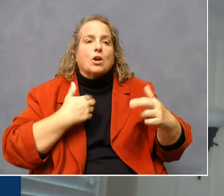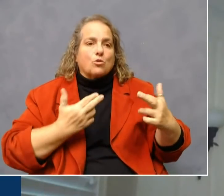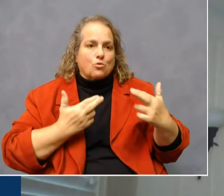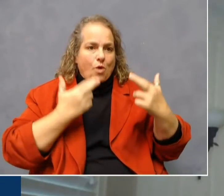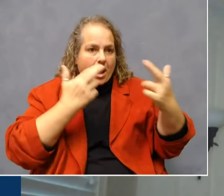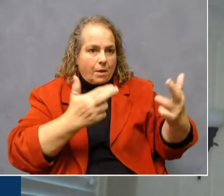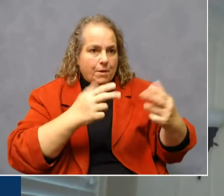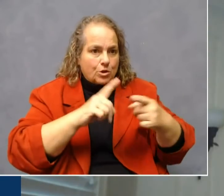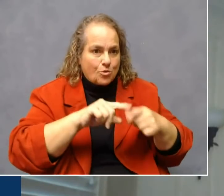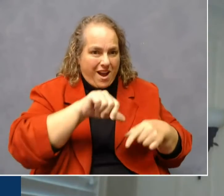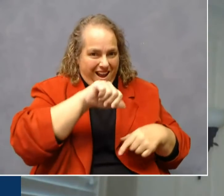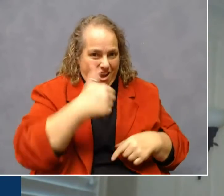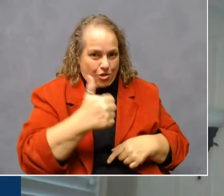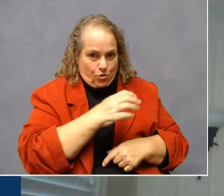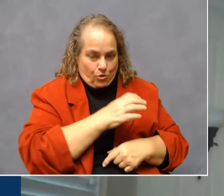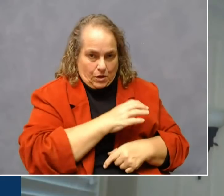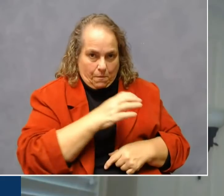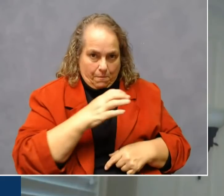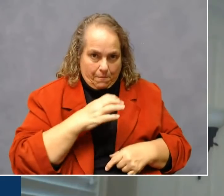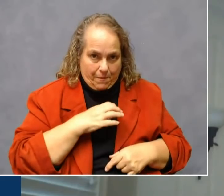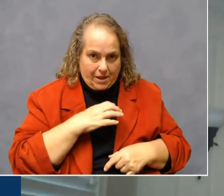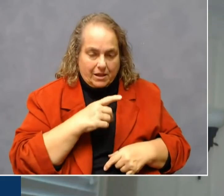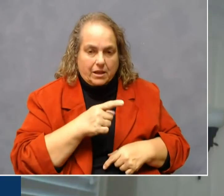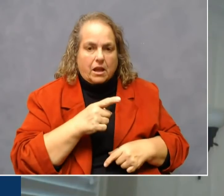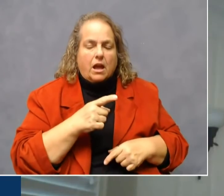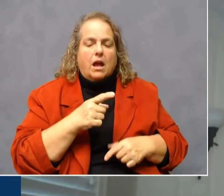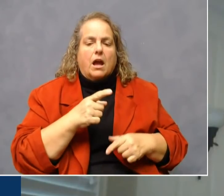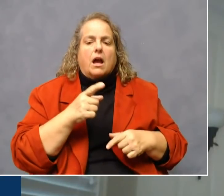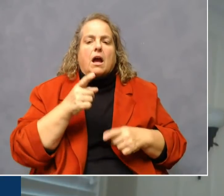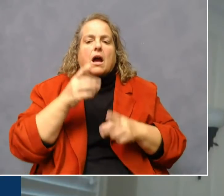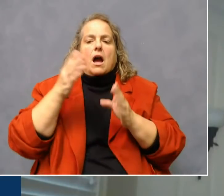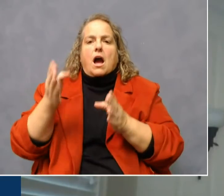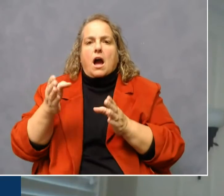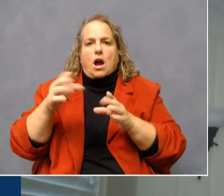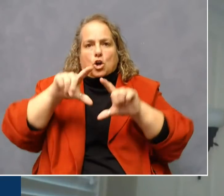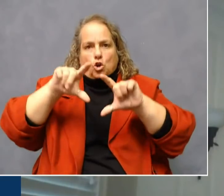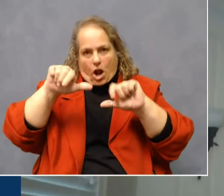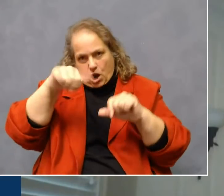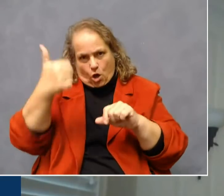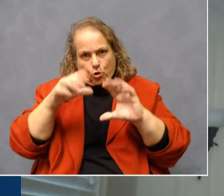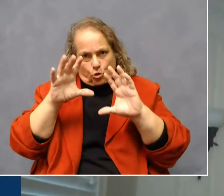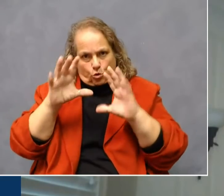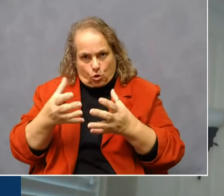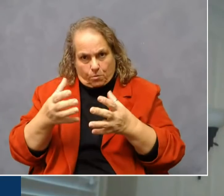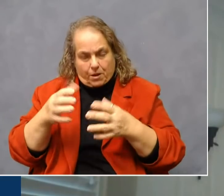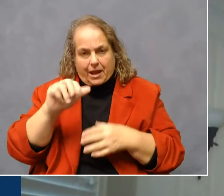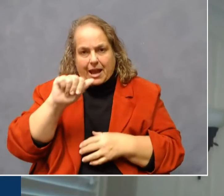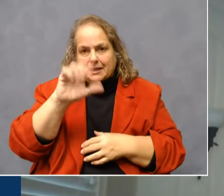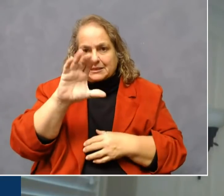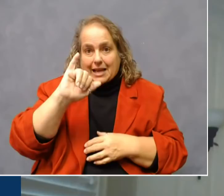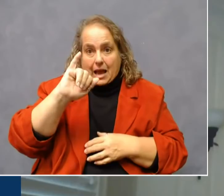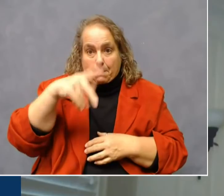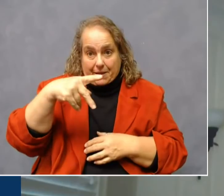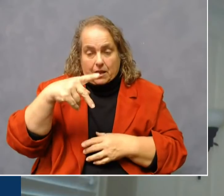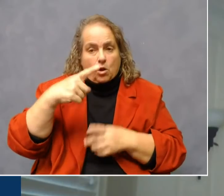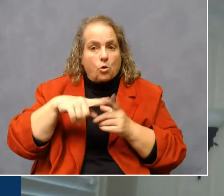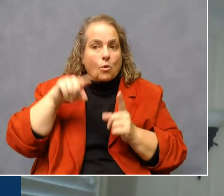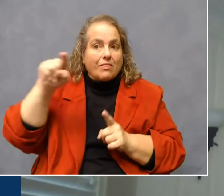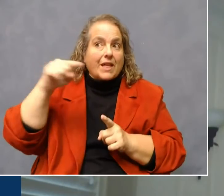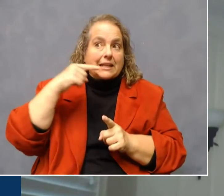is a larger cohort of individuals what ACIP says and what we in Kentucky